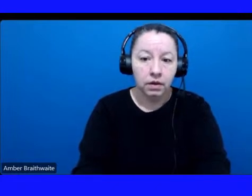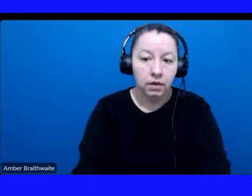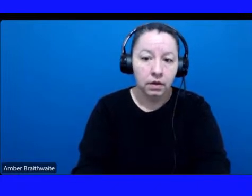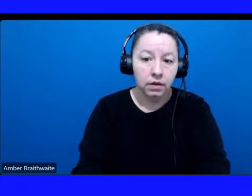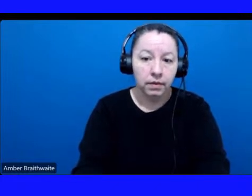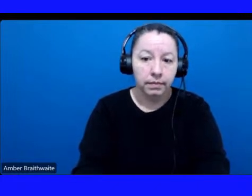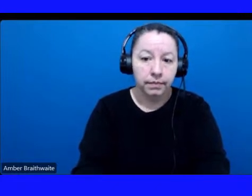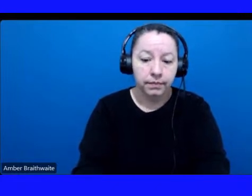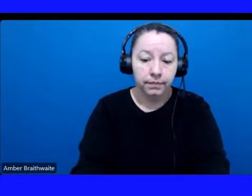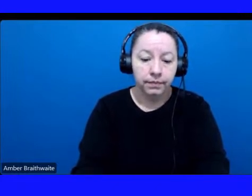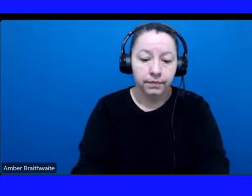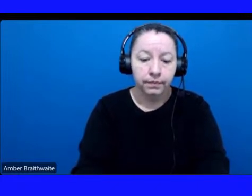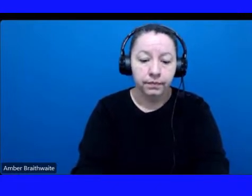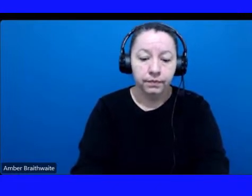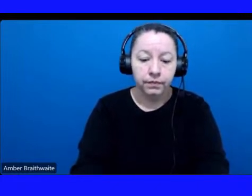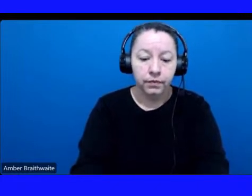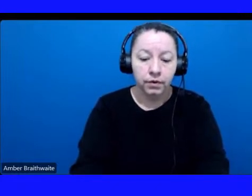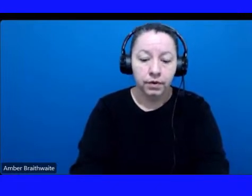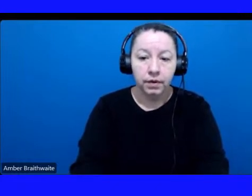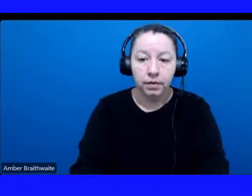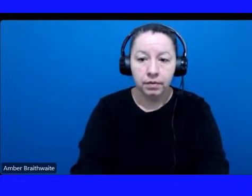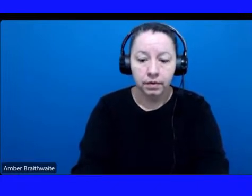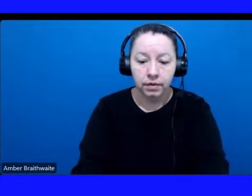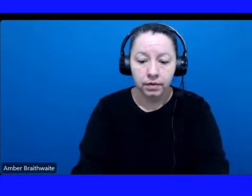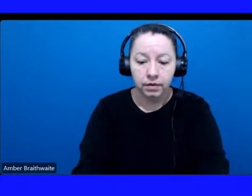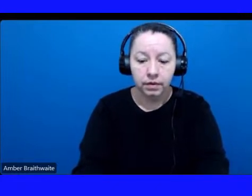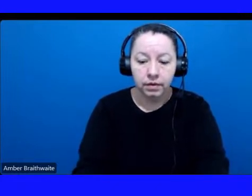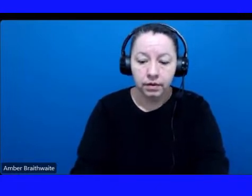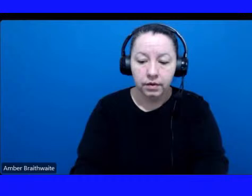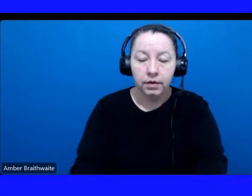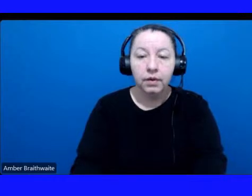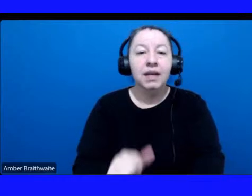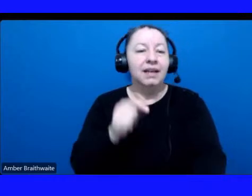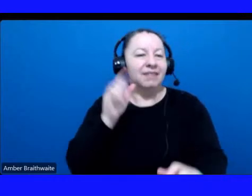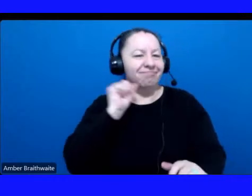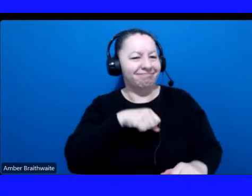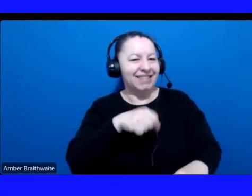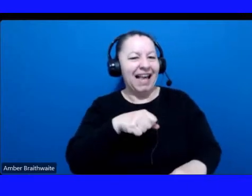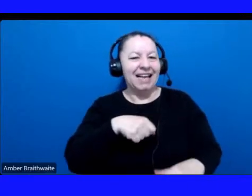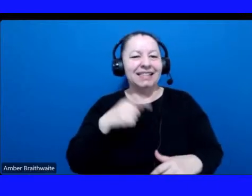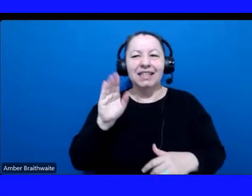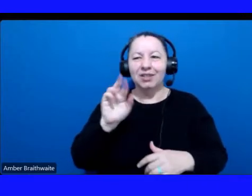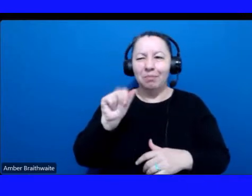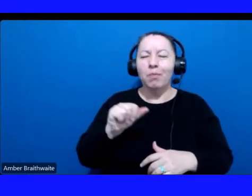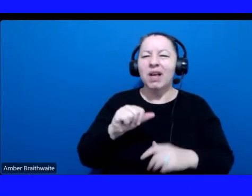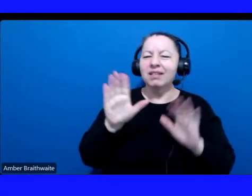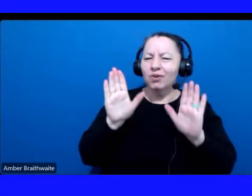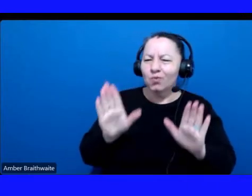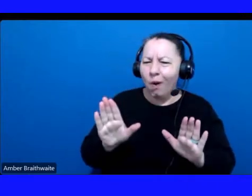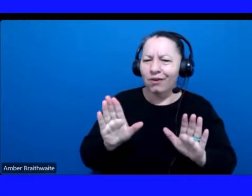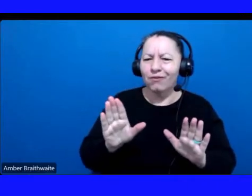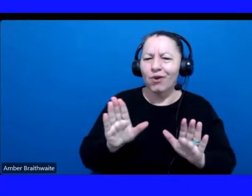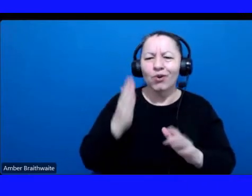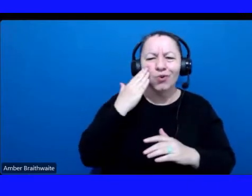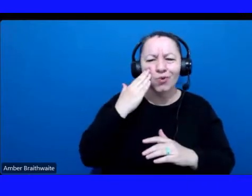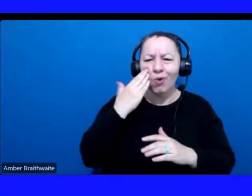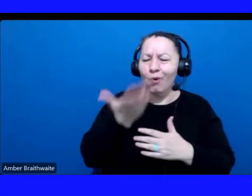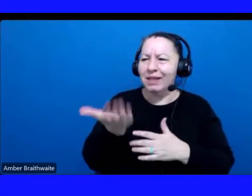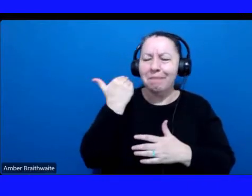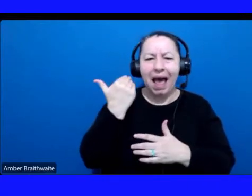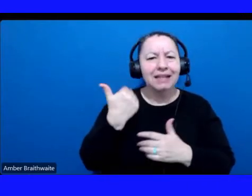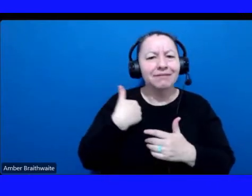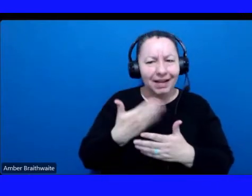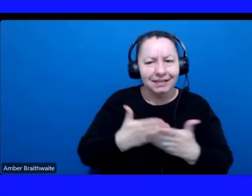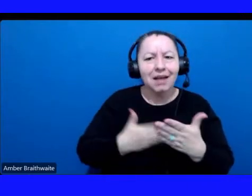women were more violent, seemingly, as reported by the older women. Given all their traumas, the intensity